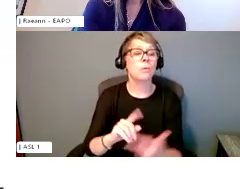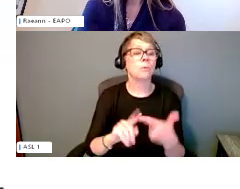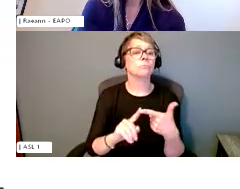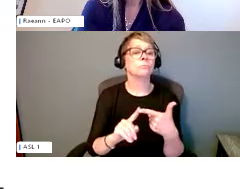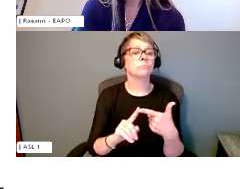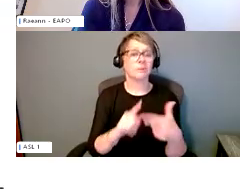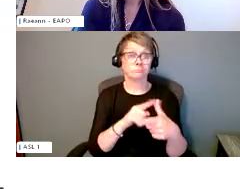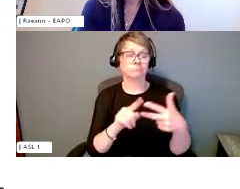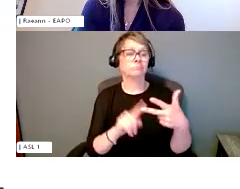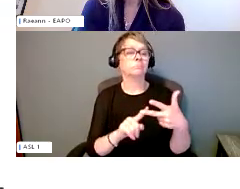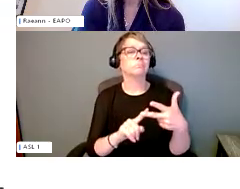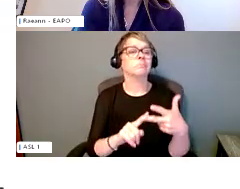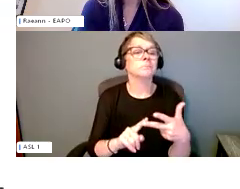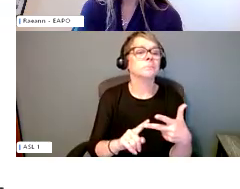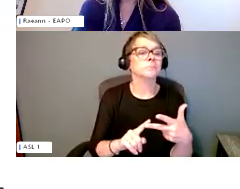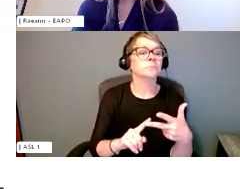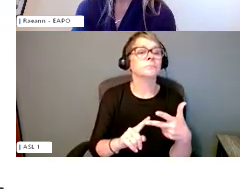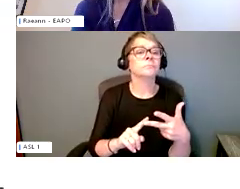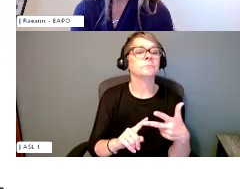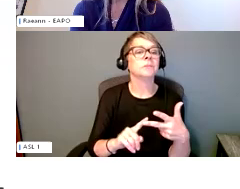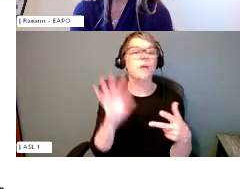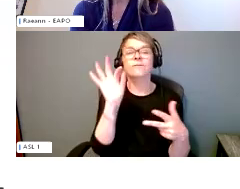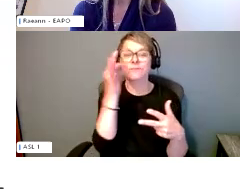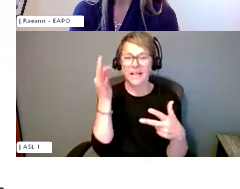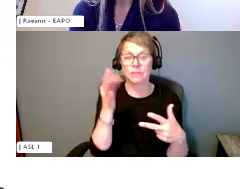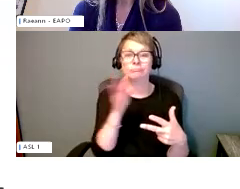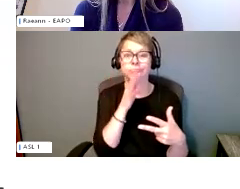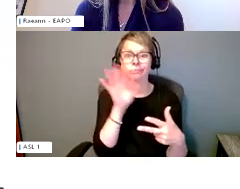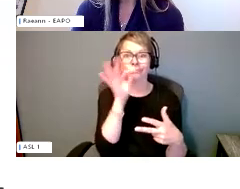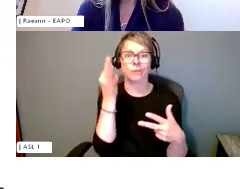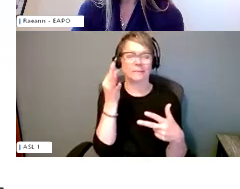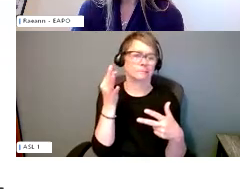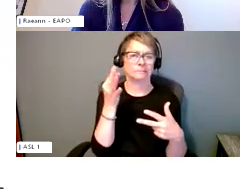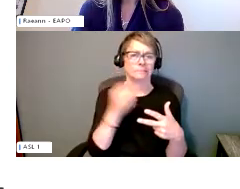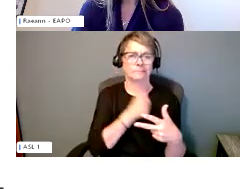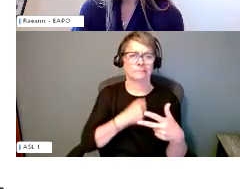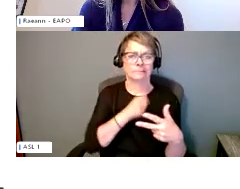the Réseau de Prévention de, not French, so I do apologize.